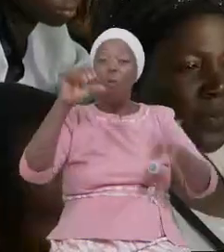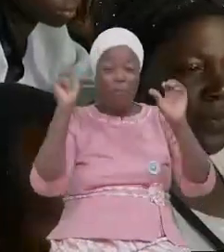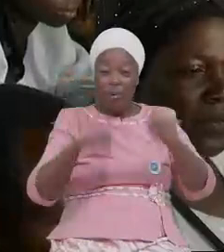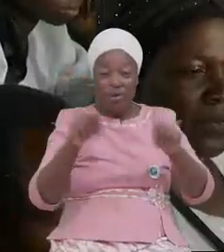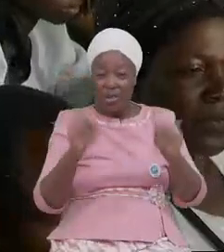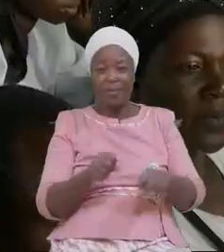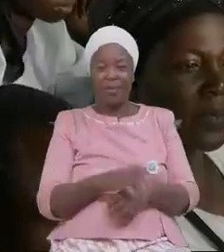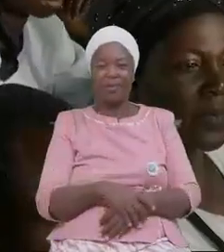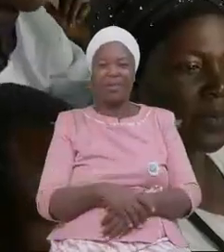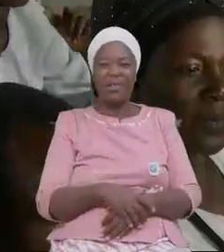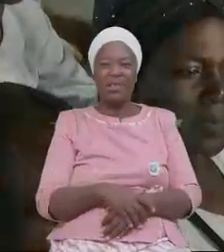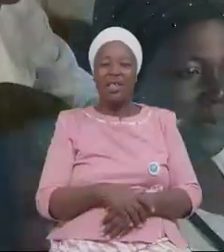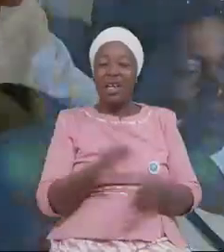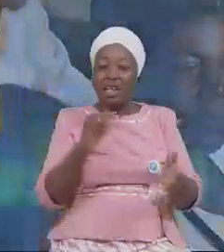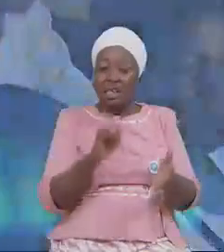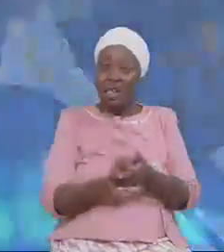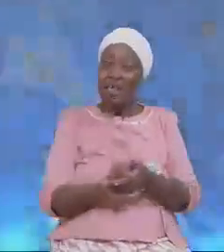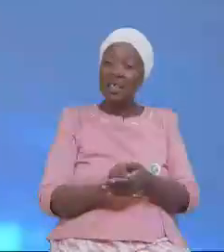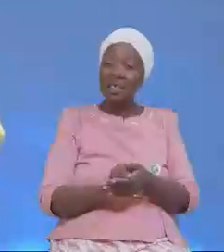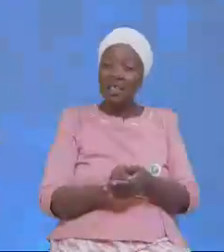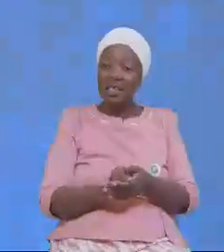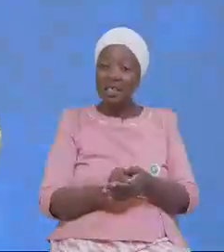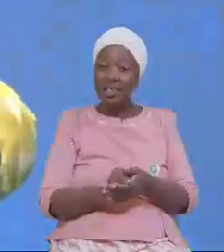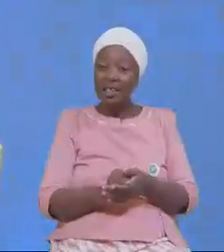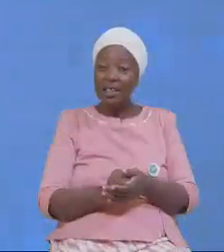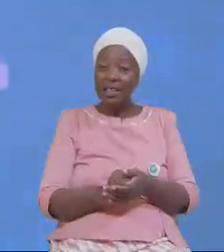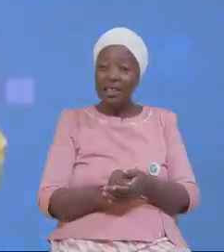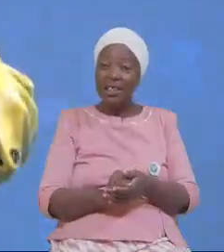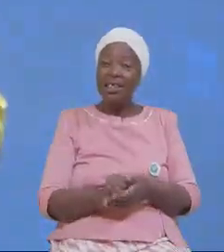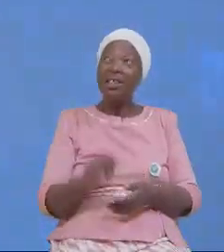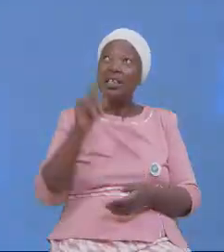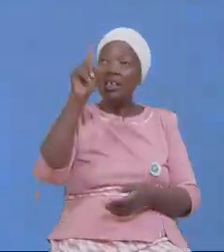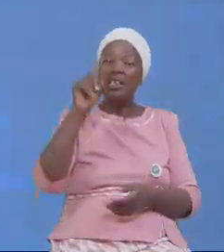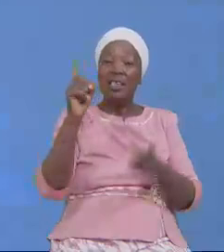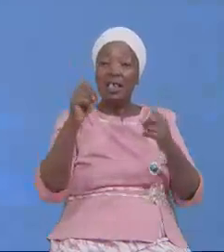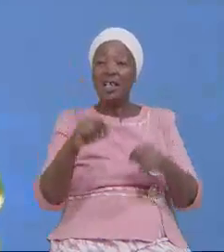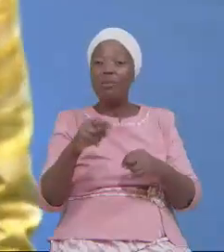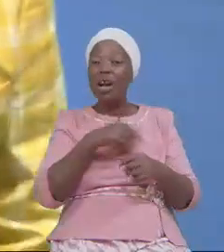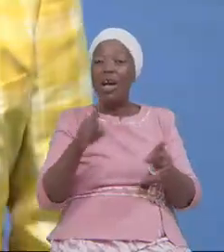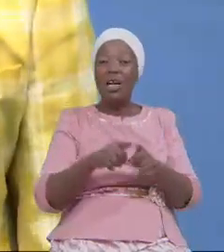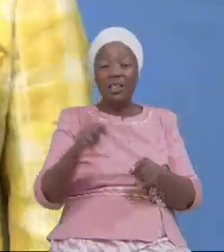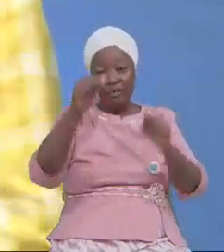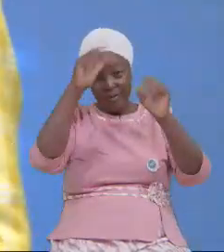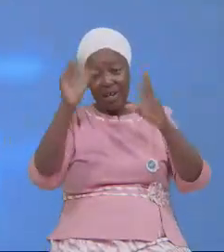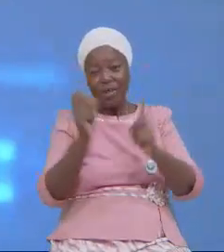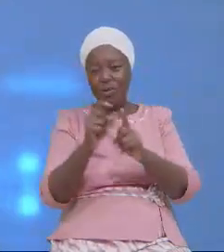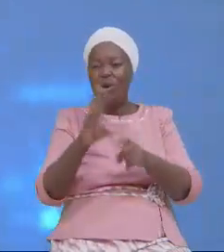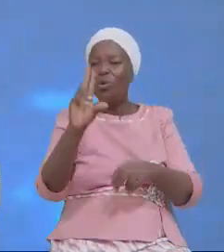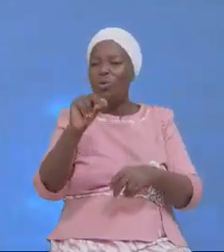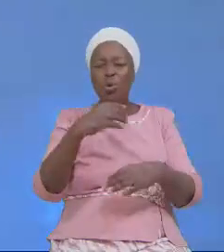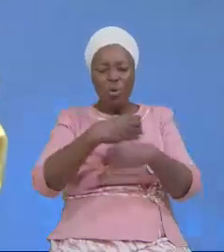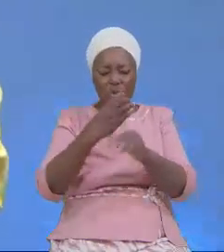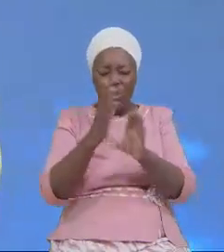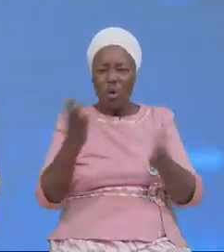Impossible. That healing came by the Father's word. And no creature on earth,